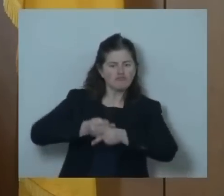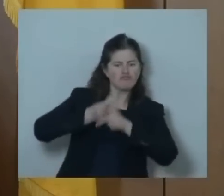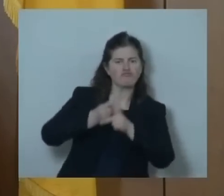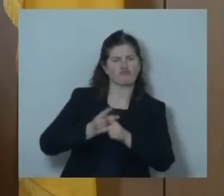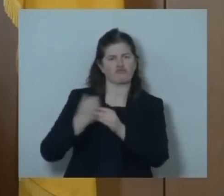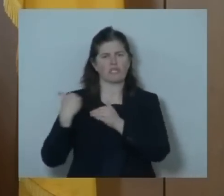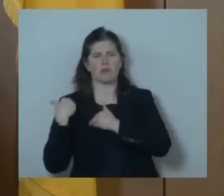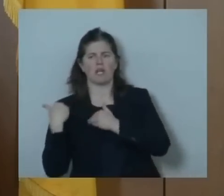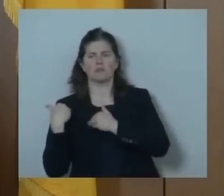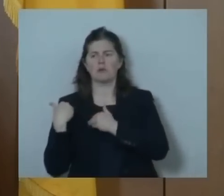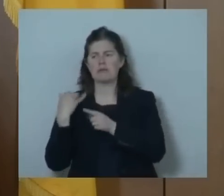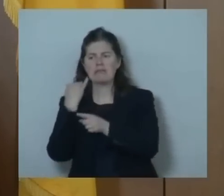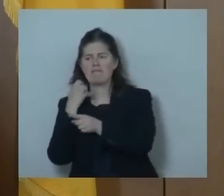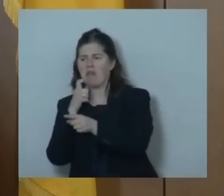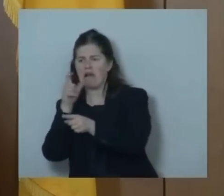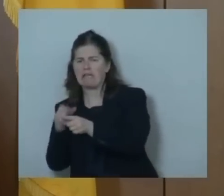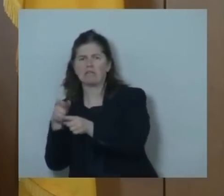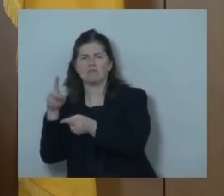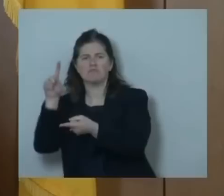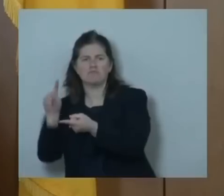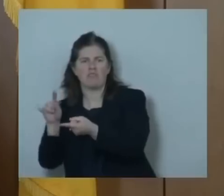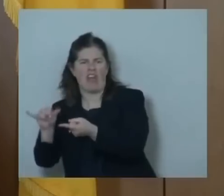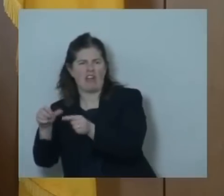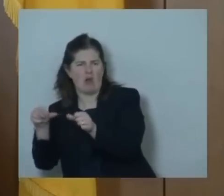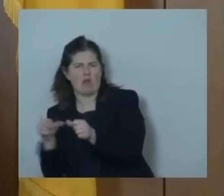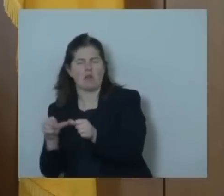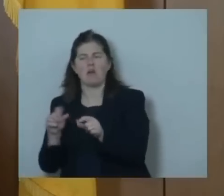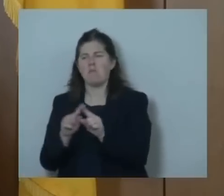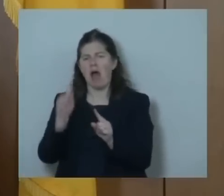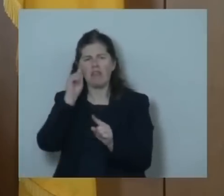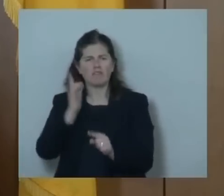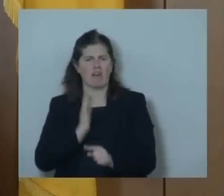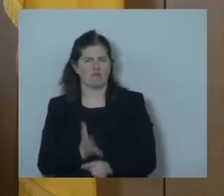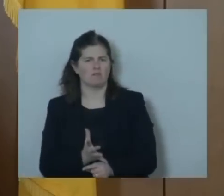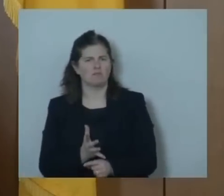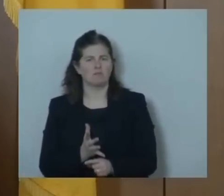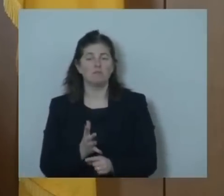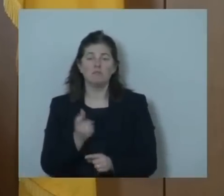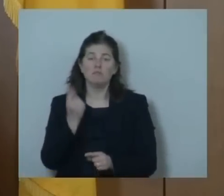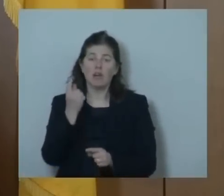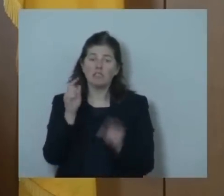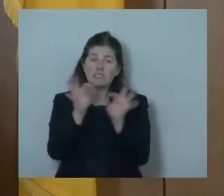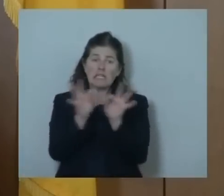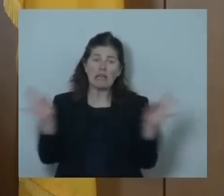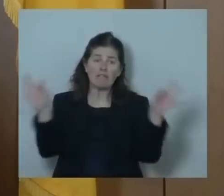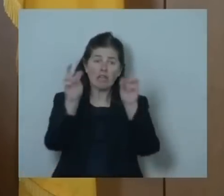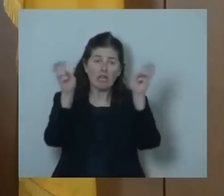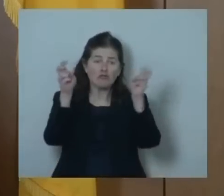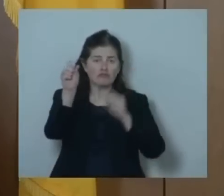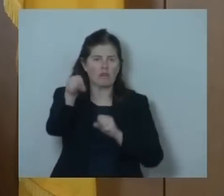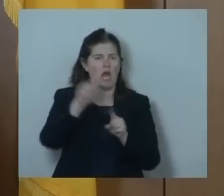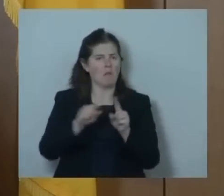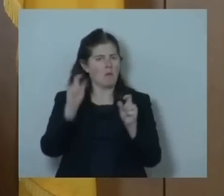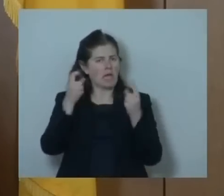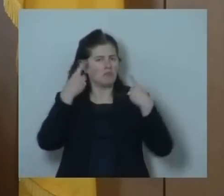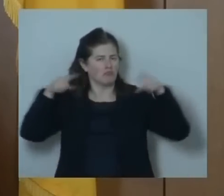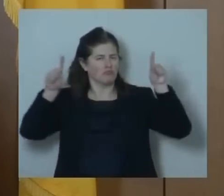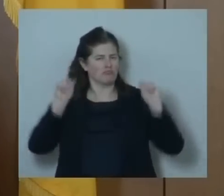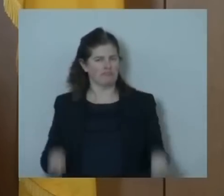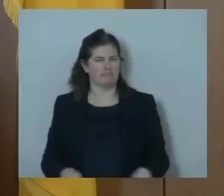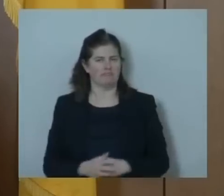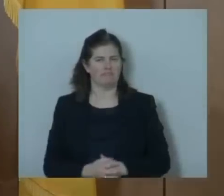back necessarily in a number of areas. But I think we're going to be okay. It's a significant issue, but I think we're going to be okay.